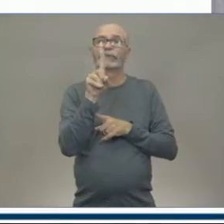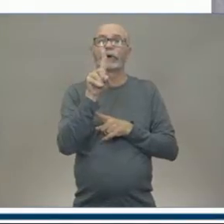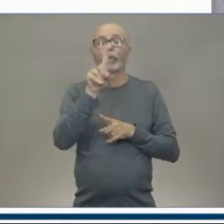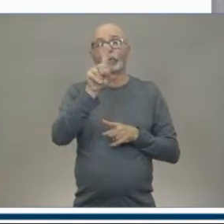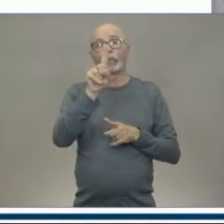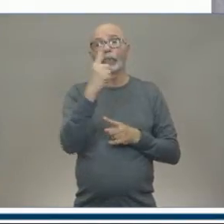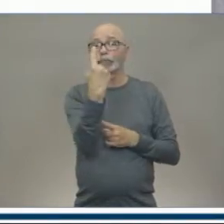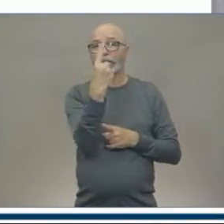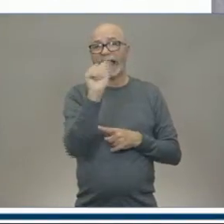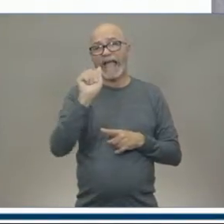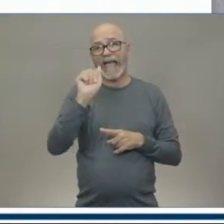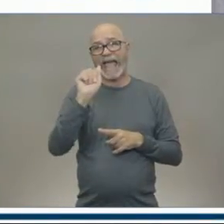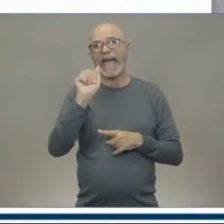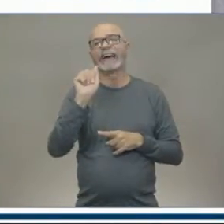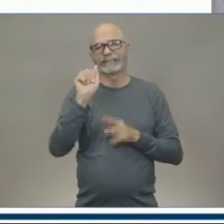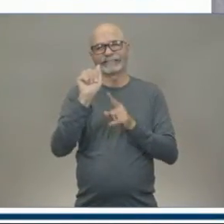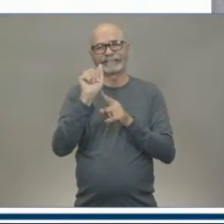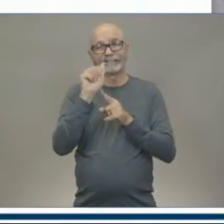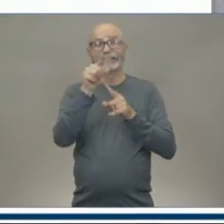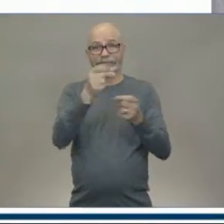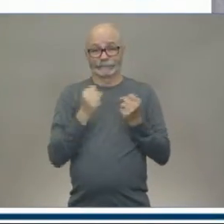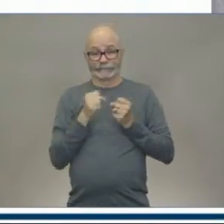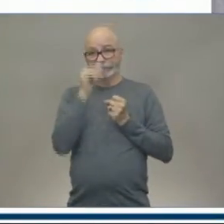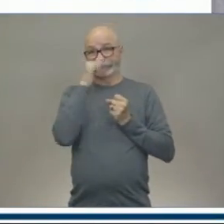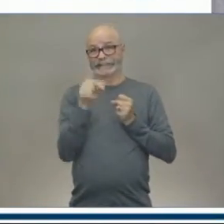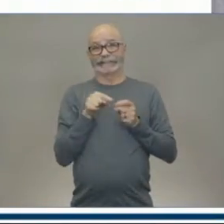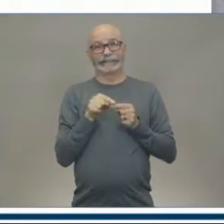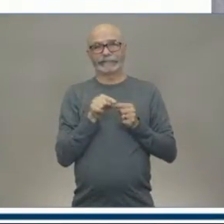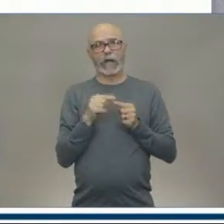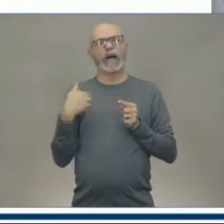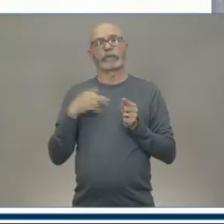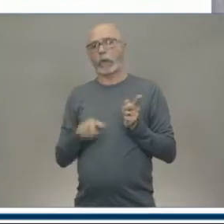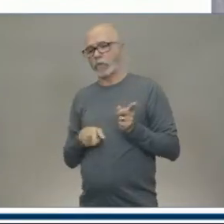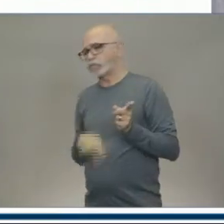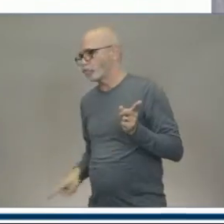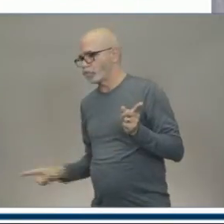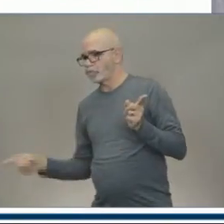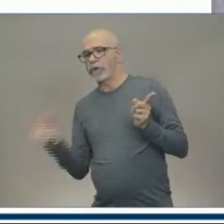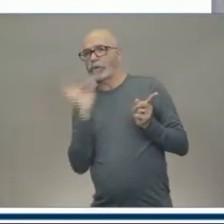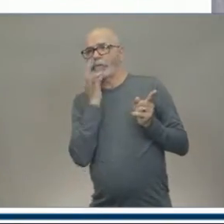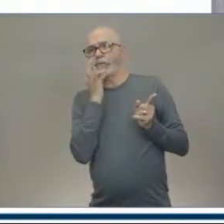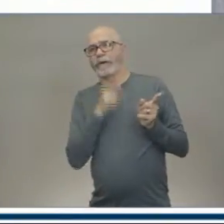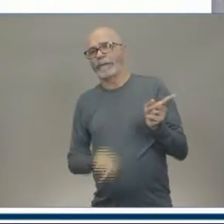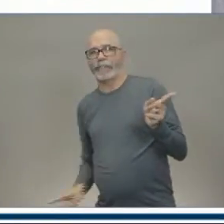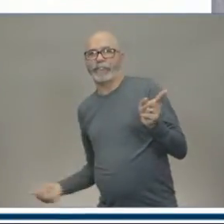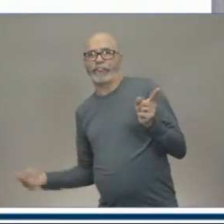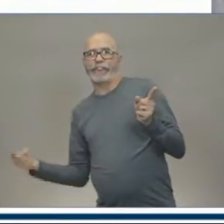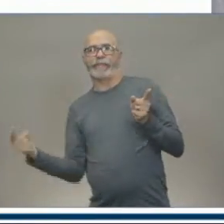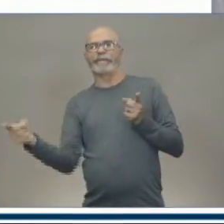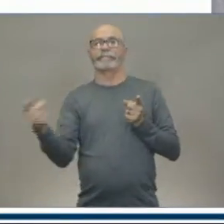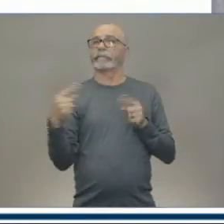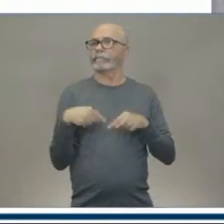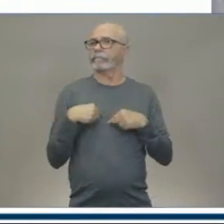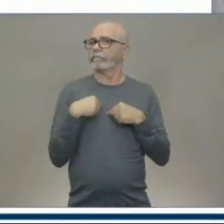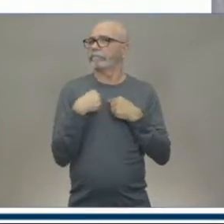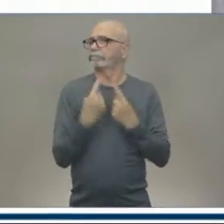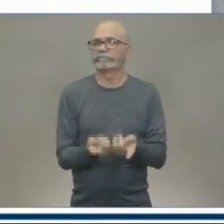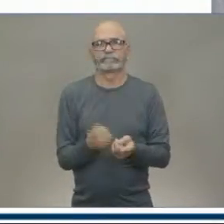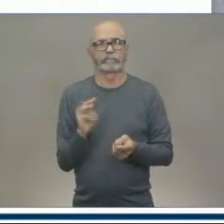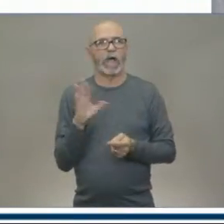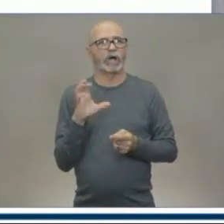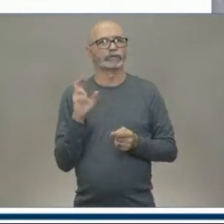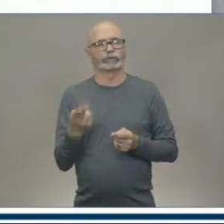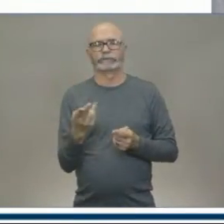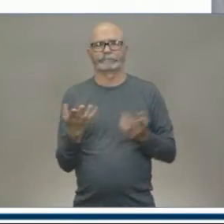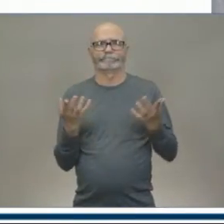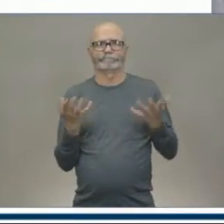get around the inspection station where we are. So that's why that is in place right now. It's been that way now since March, when we put